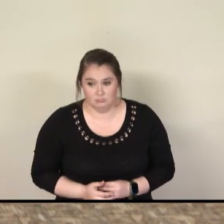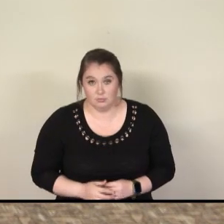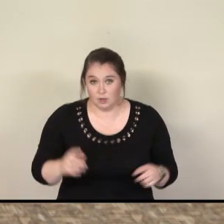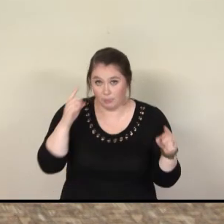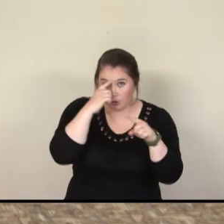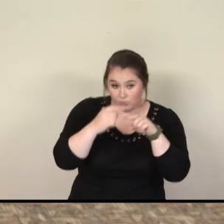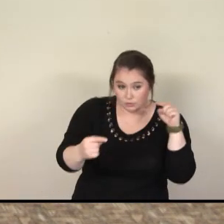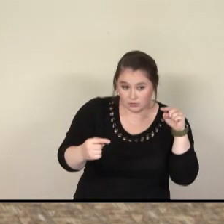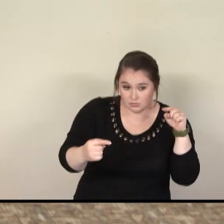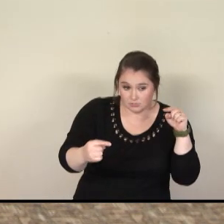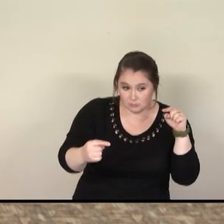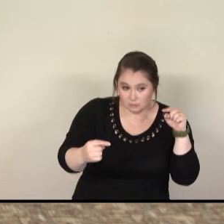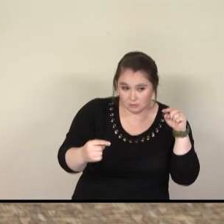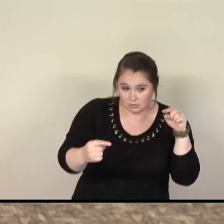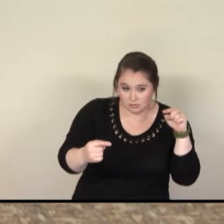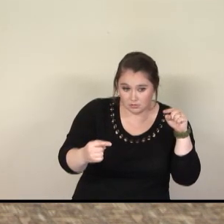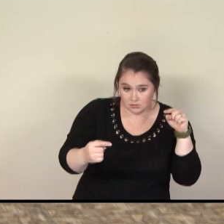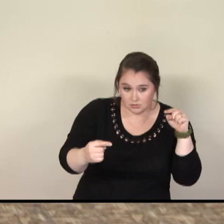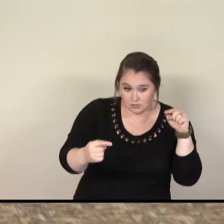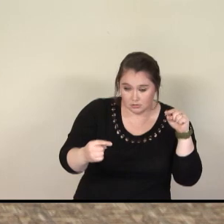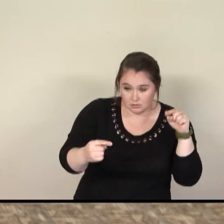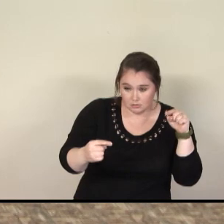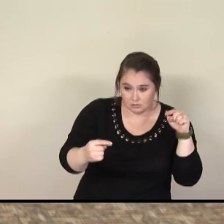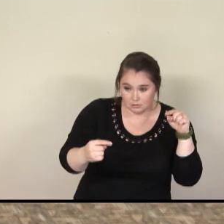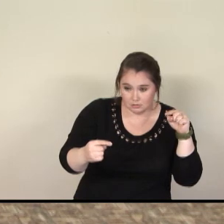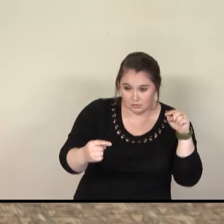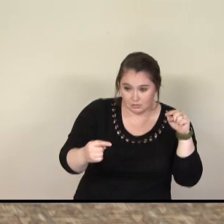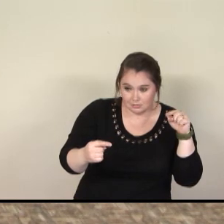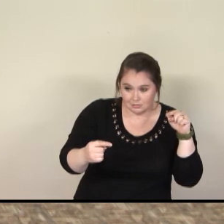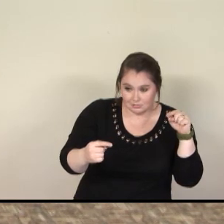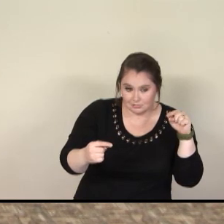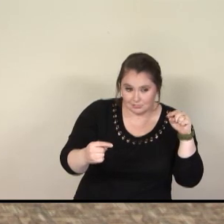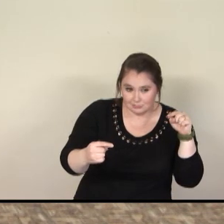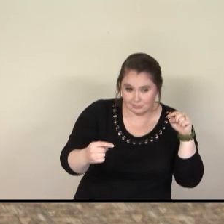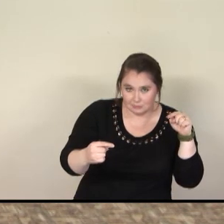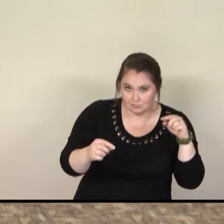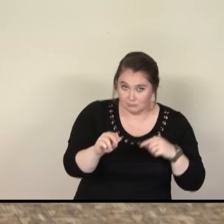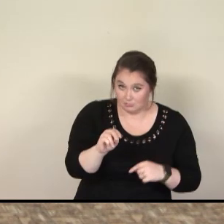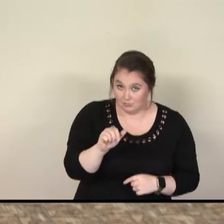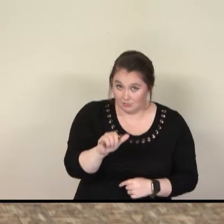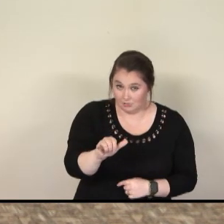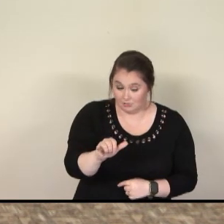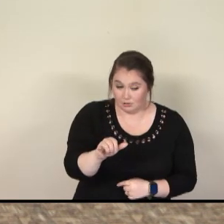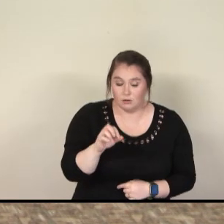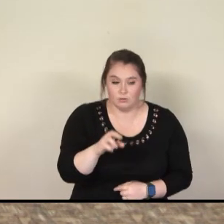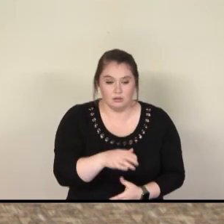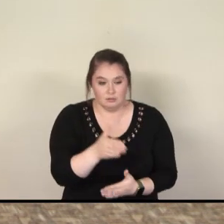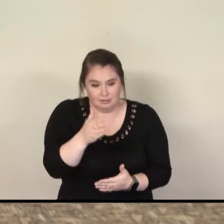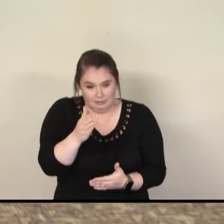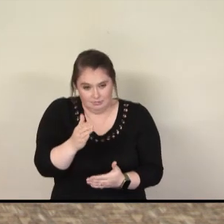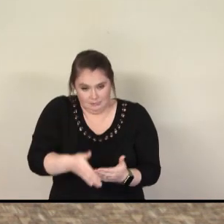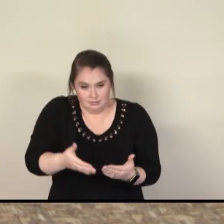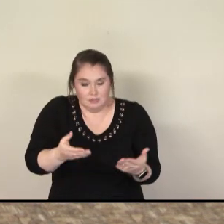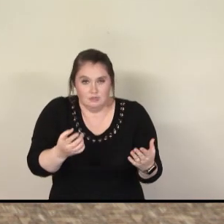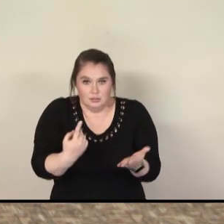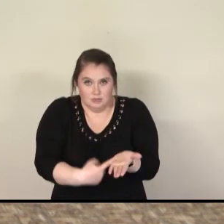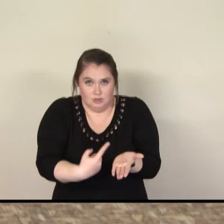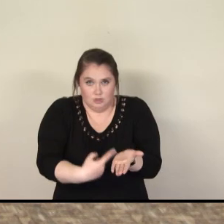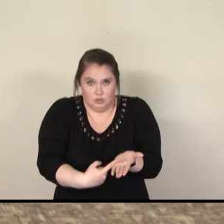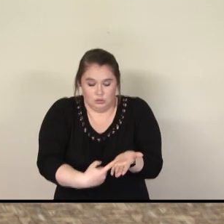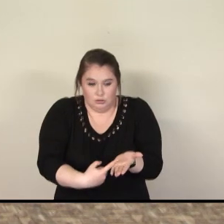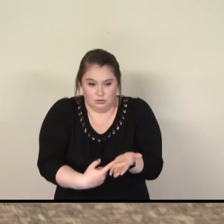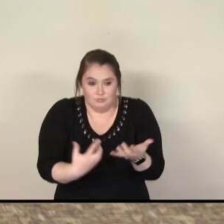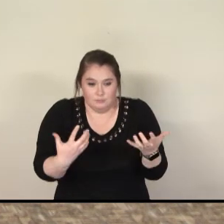Any opposed? Say nay. Okay, end of discussion,